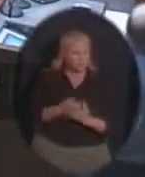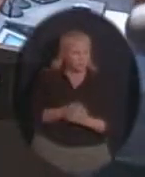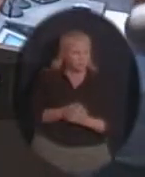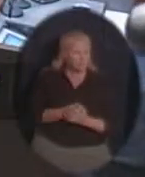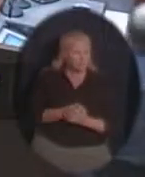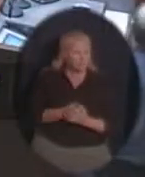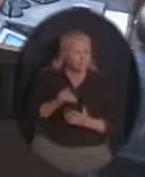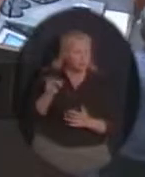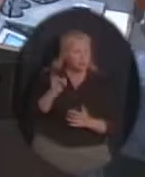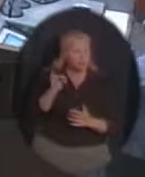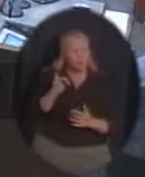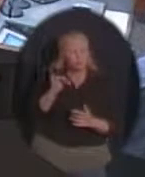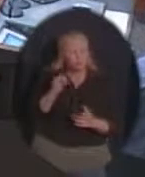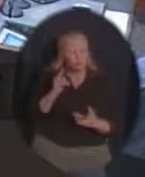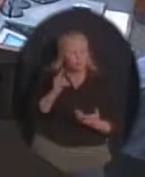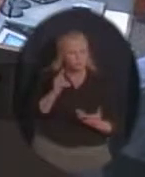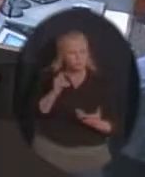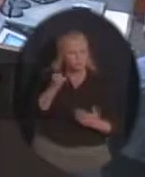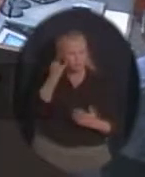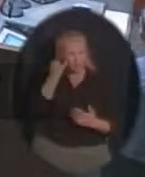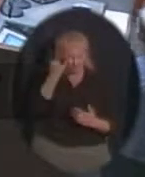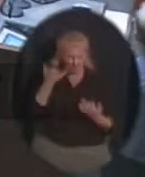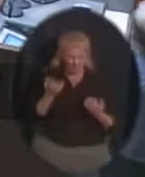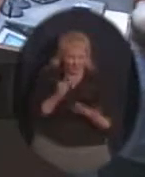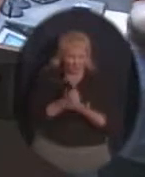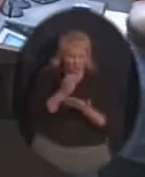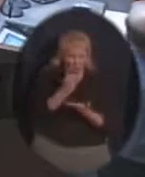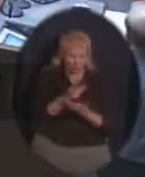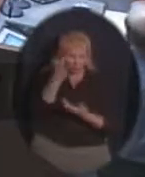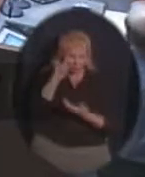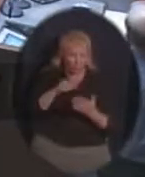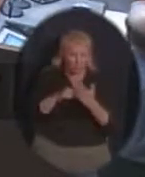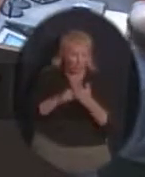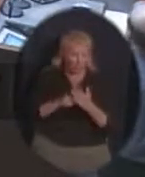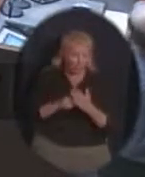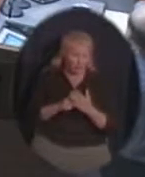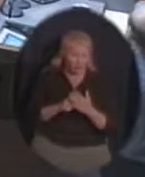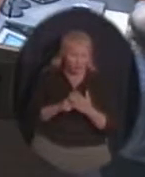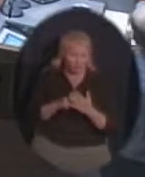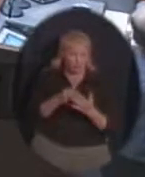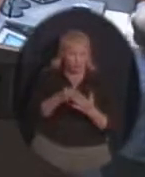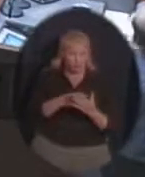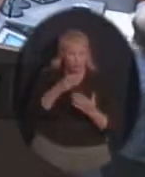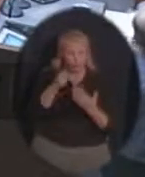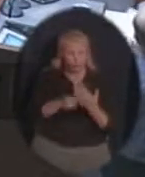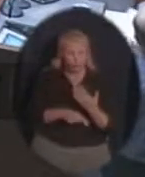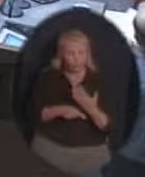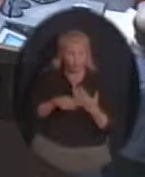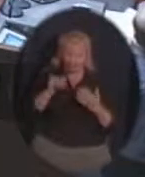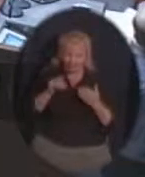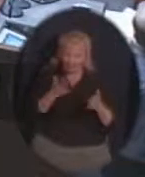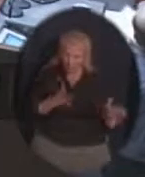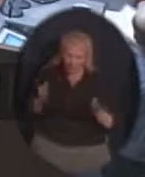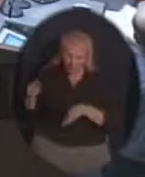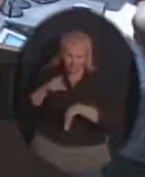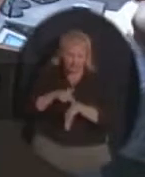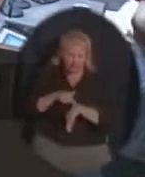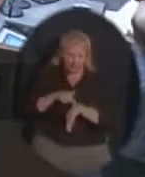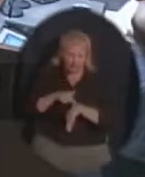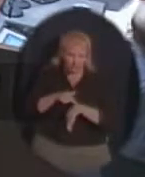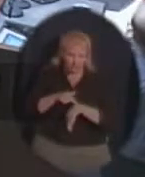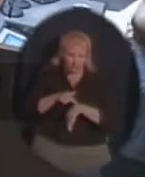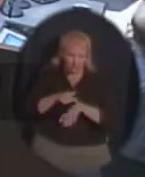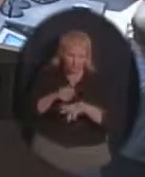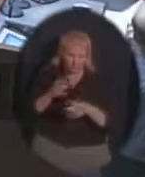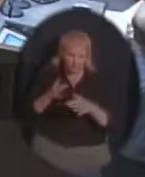Gilmore, if this is approved for a pilot program, would be that plan time. Again, when we